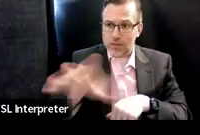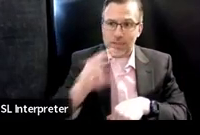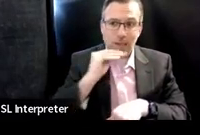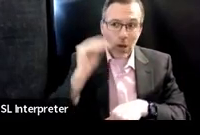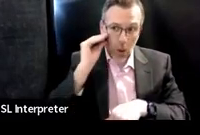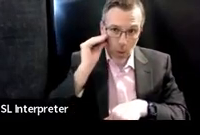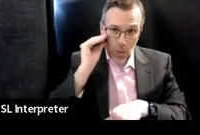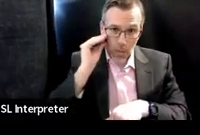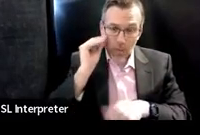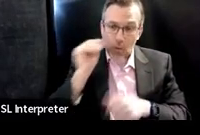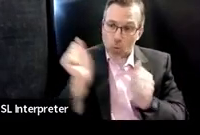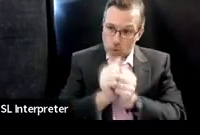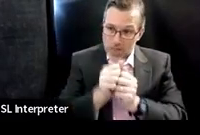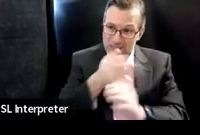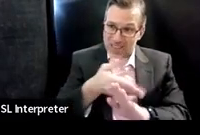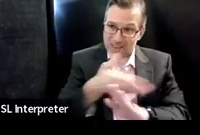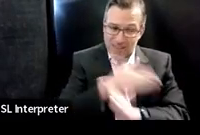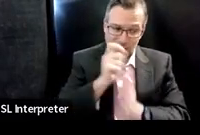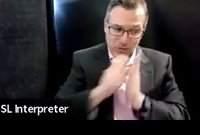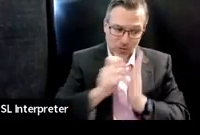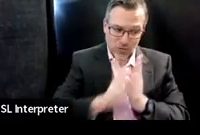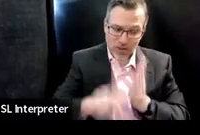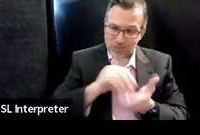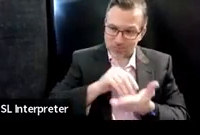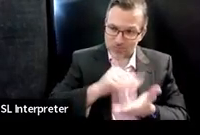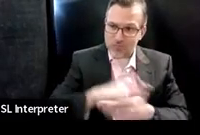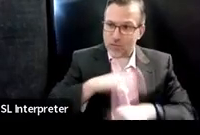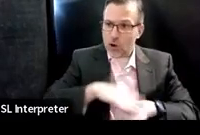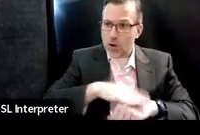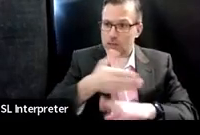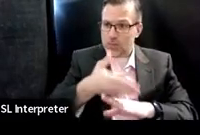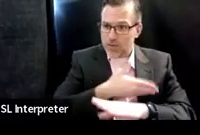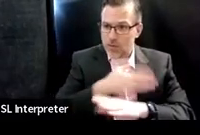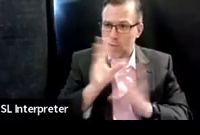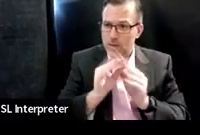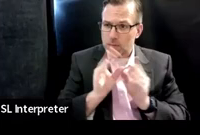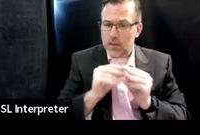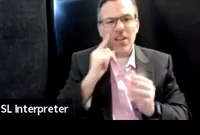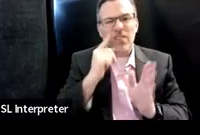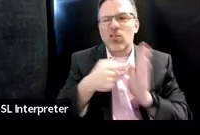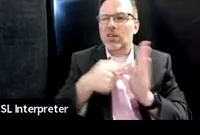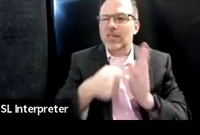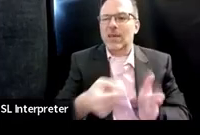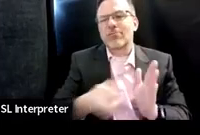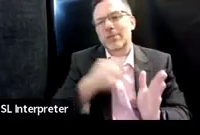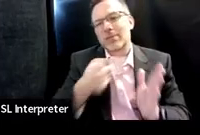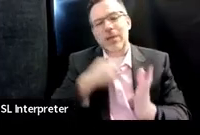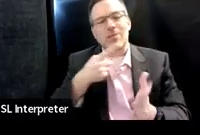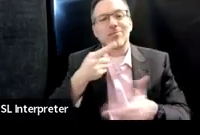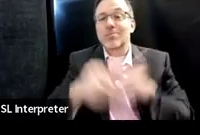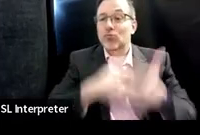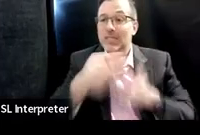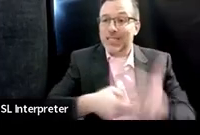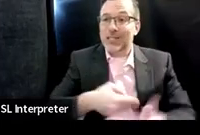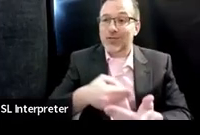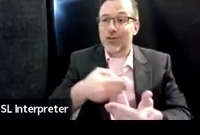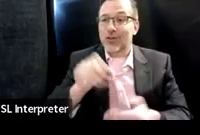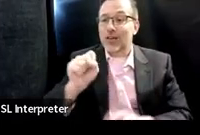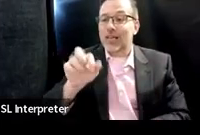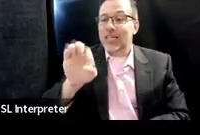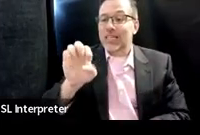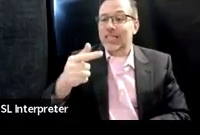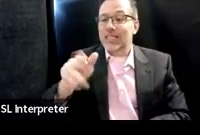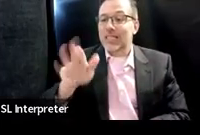written notice prior to the meeting. For example, a lot of times procedural safeguards are included here